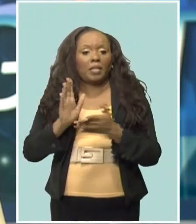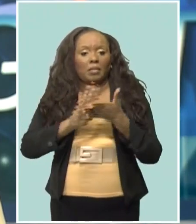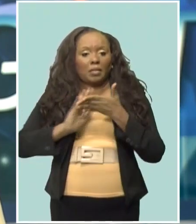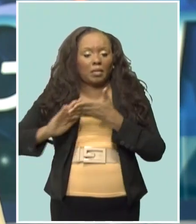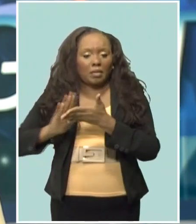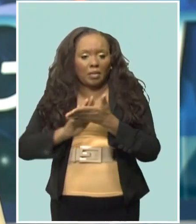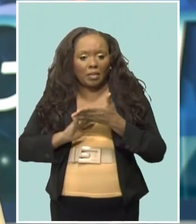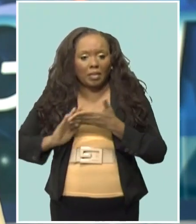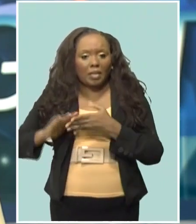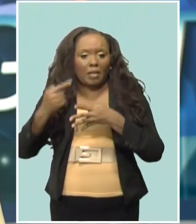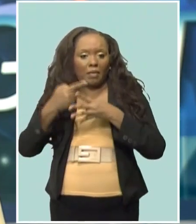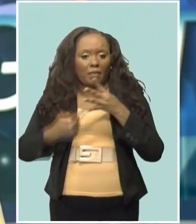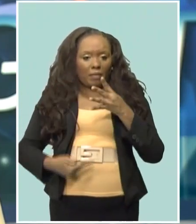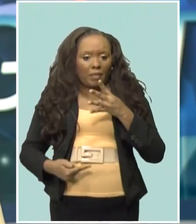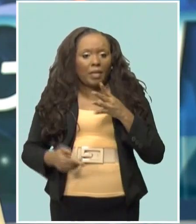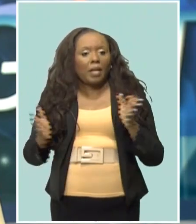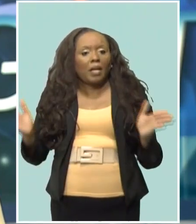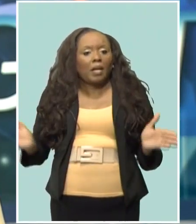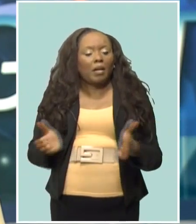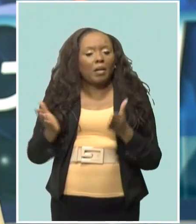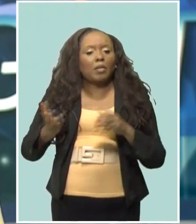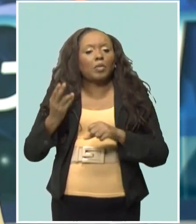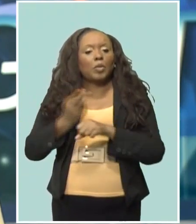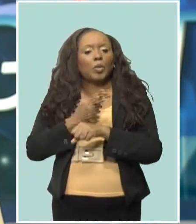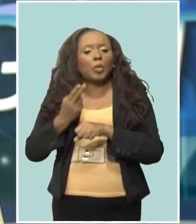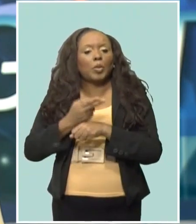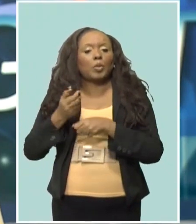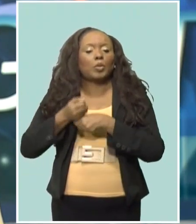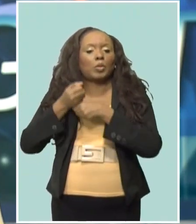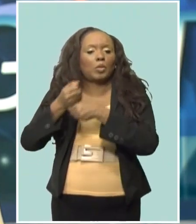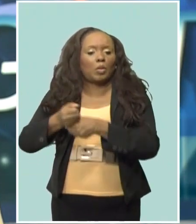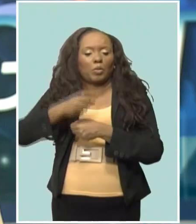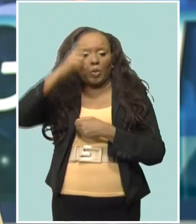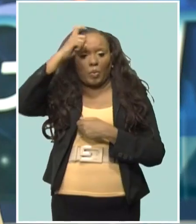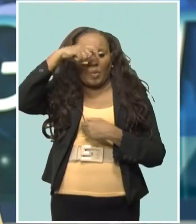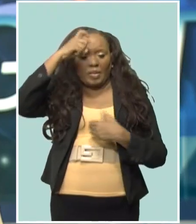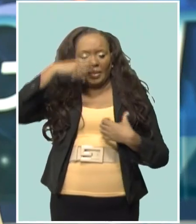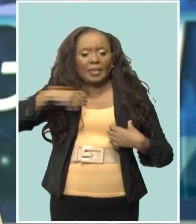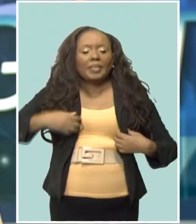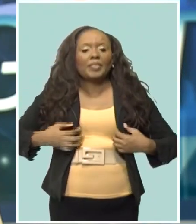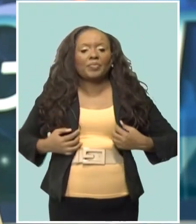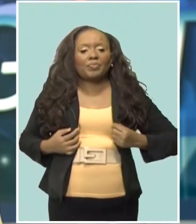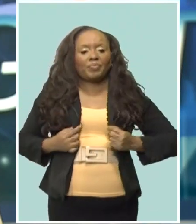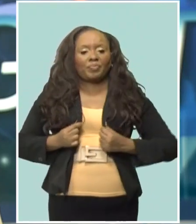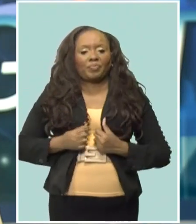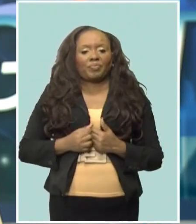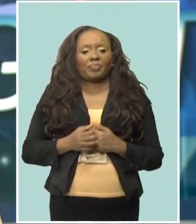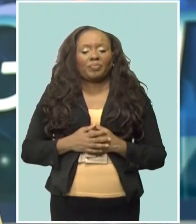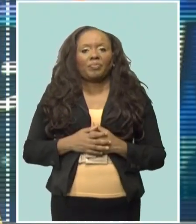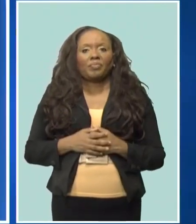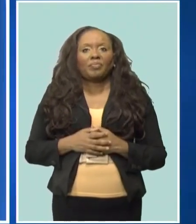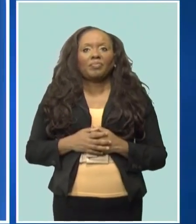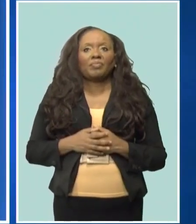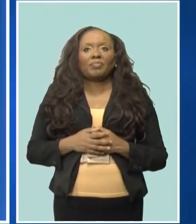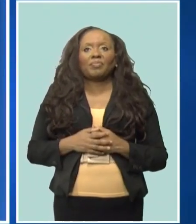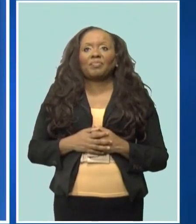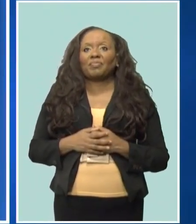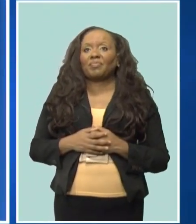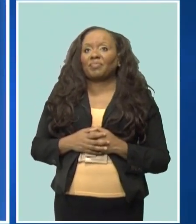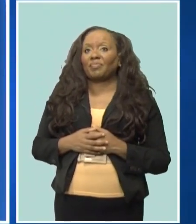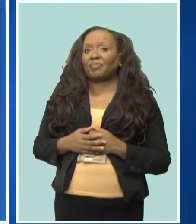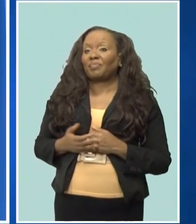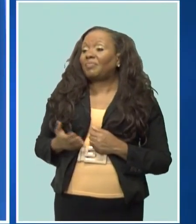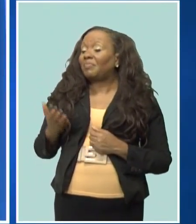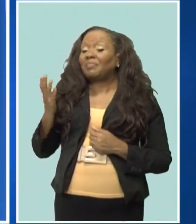Husbands congratulated the recipients and encouraged them to use the scholarships wisely. I'm always moved by